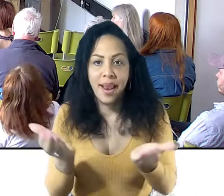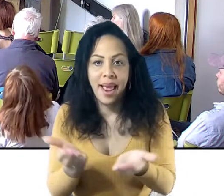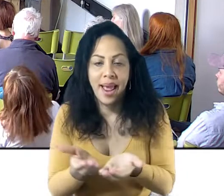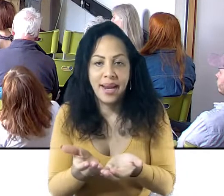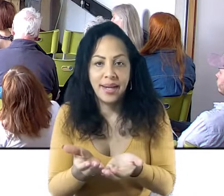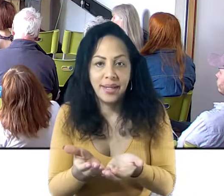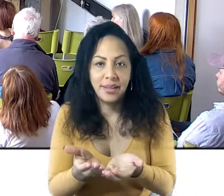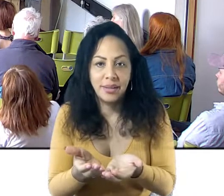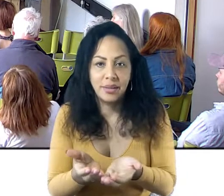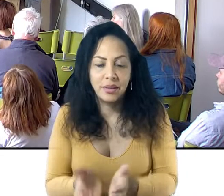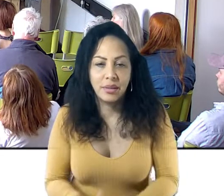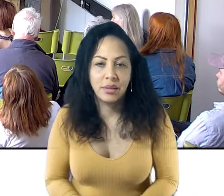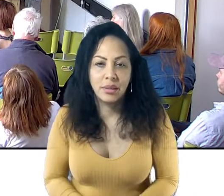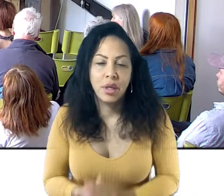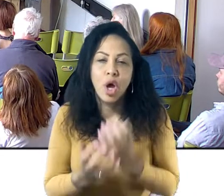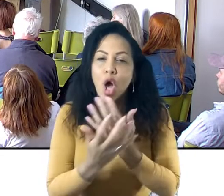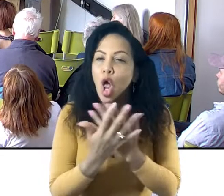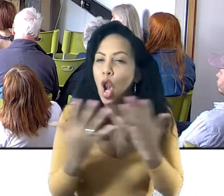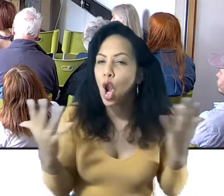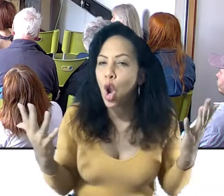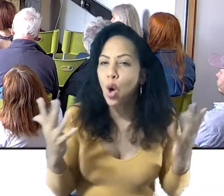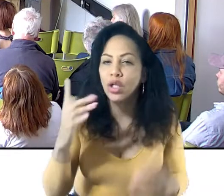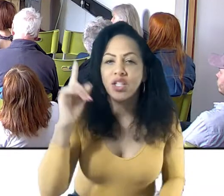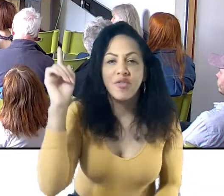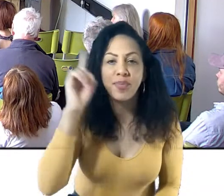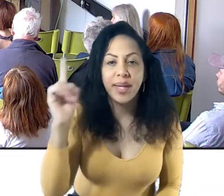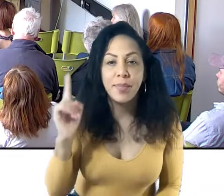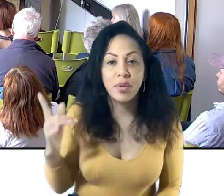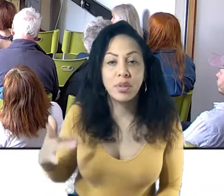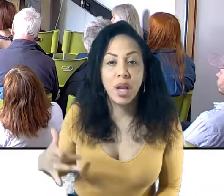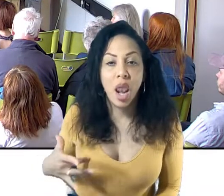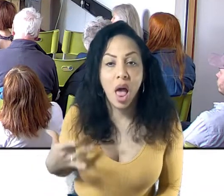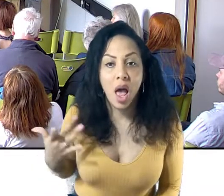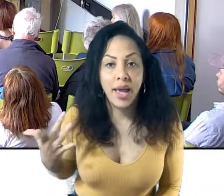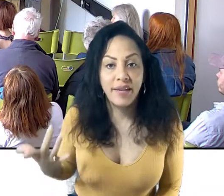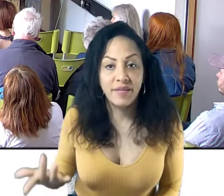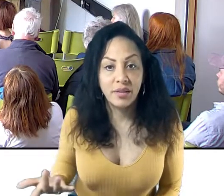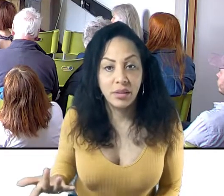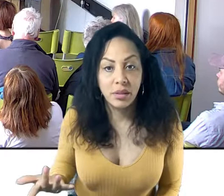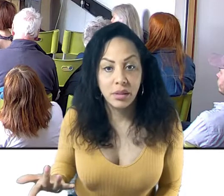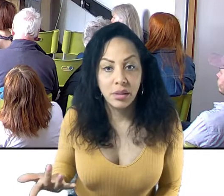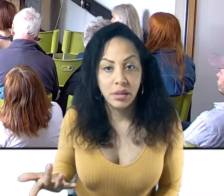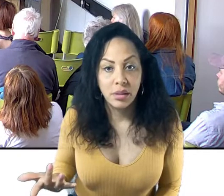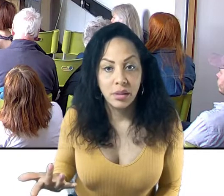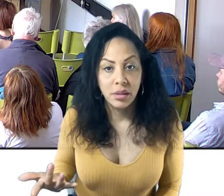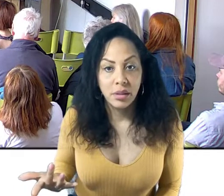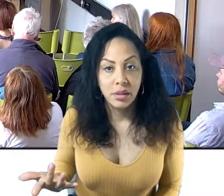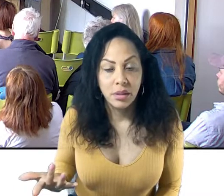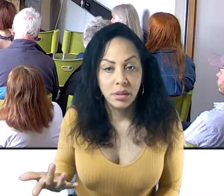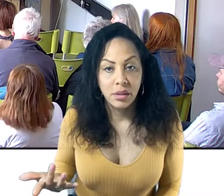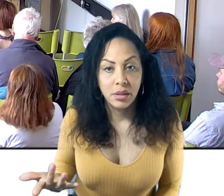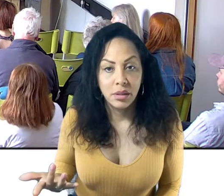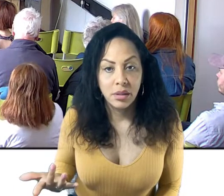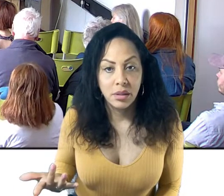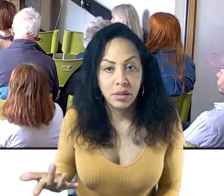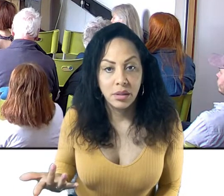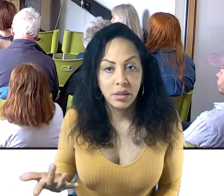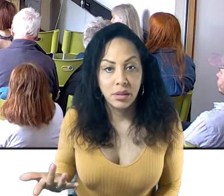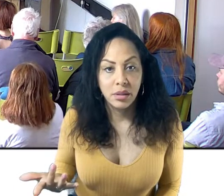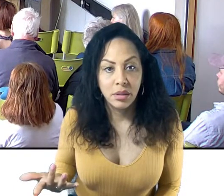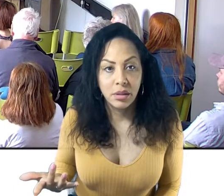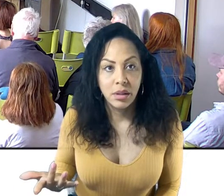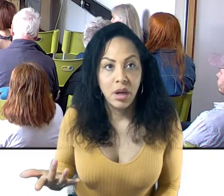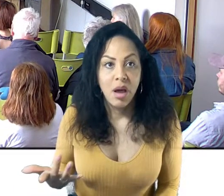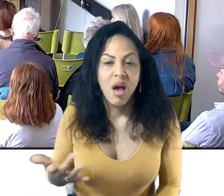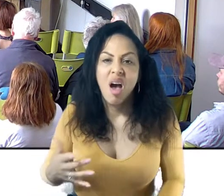that a lot of people's lives are kind of defined by sort of artifice,